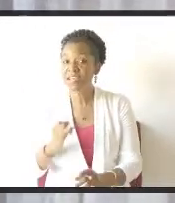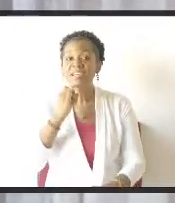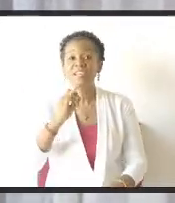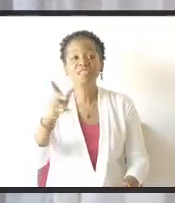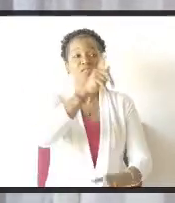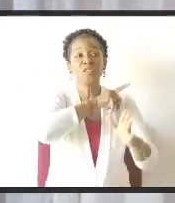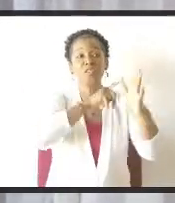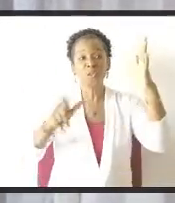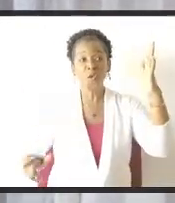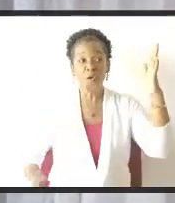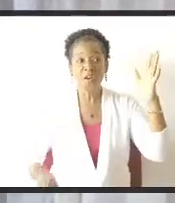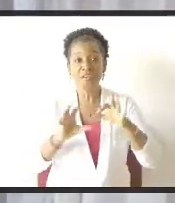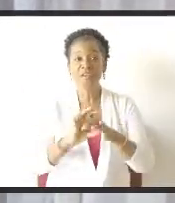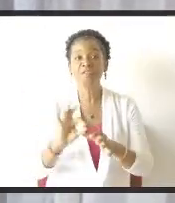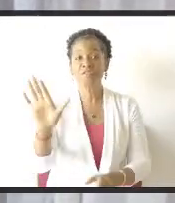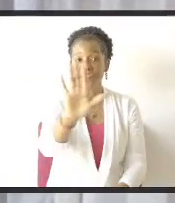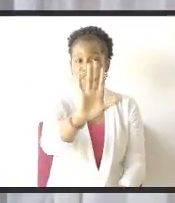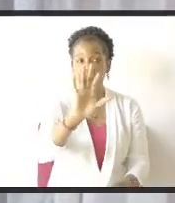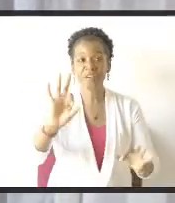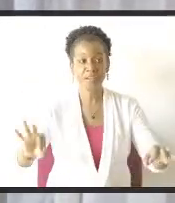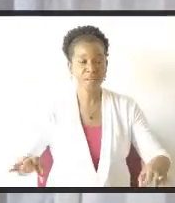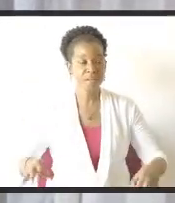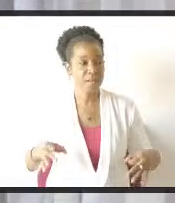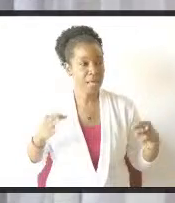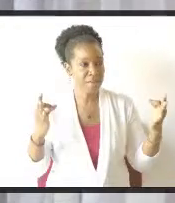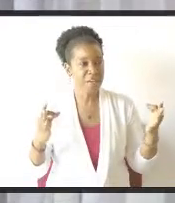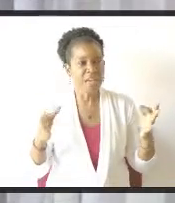now, later on today,